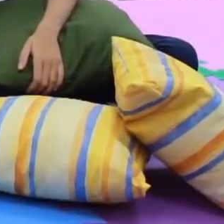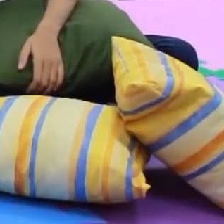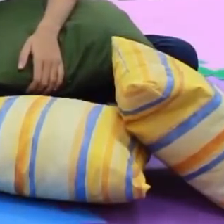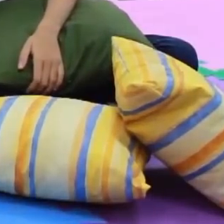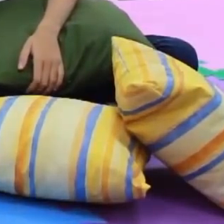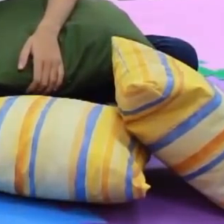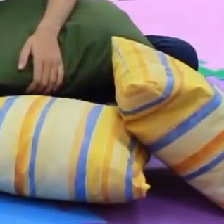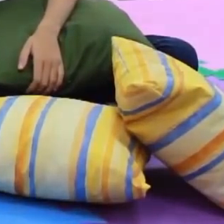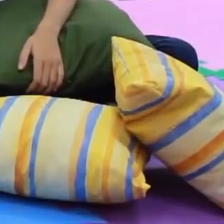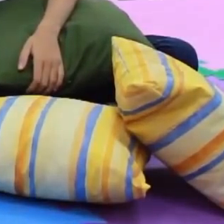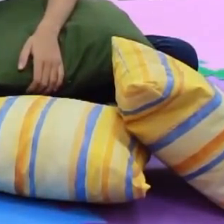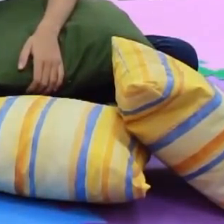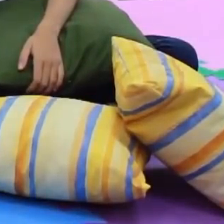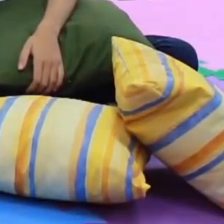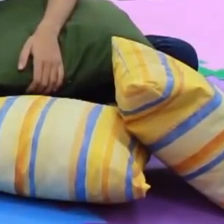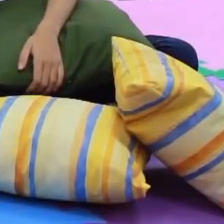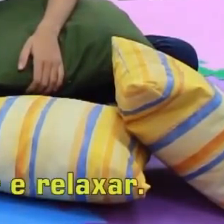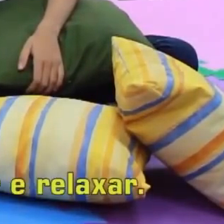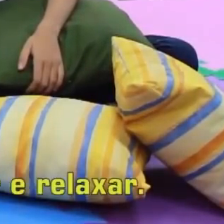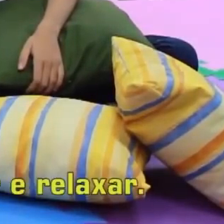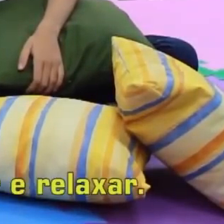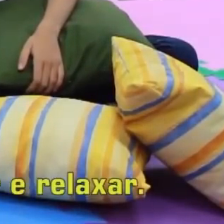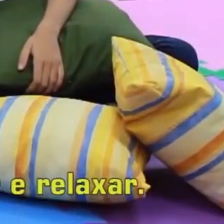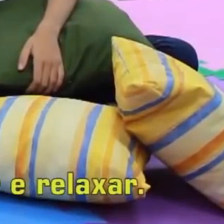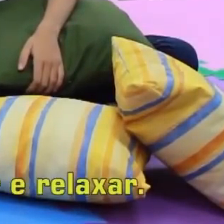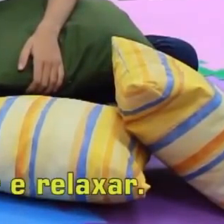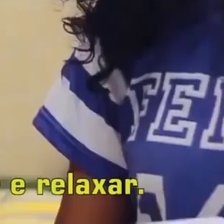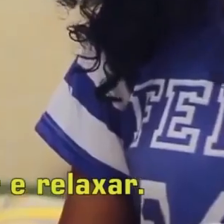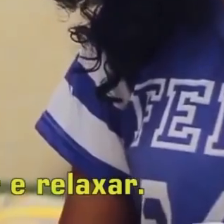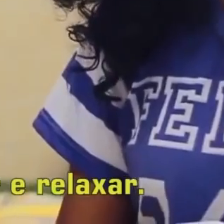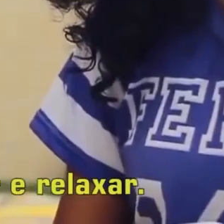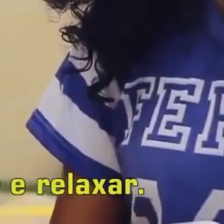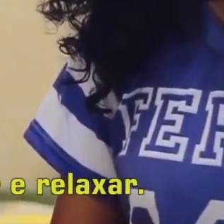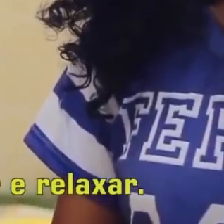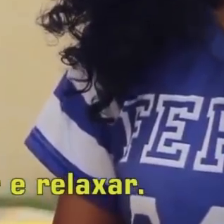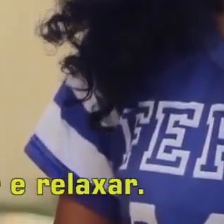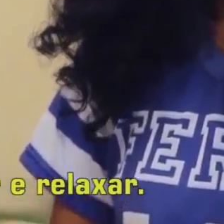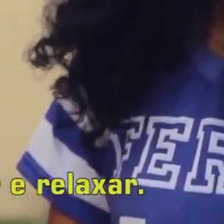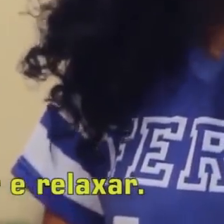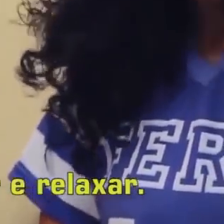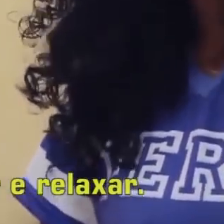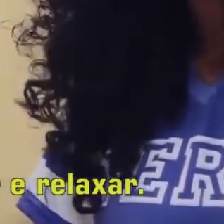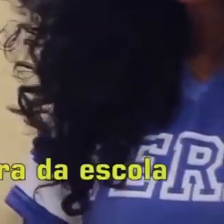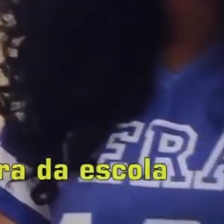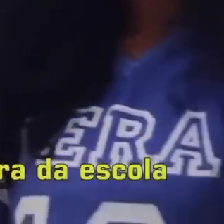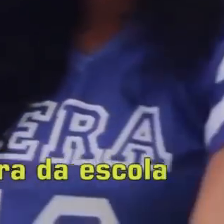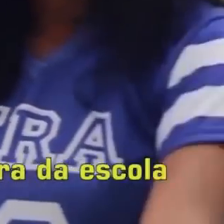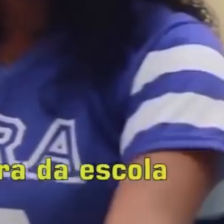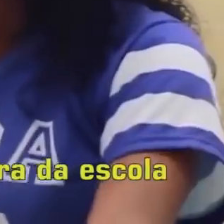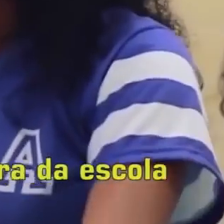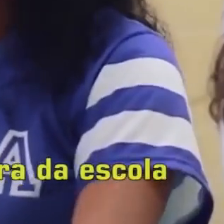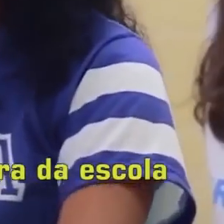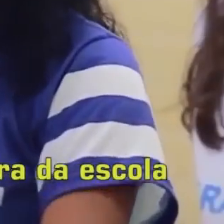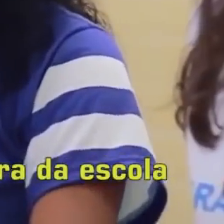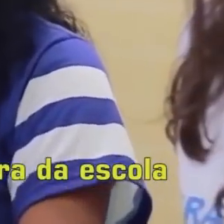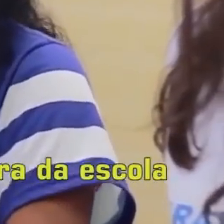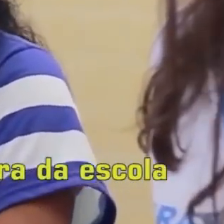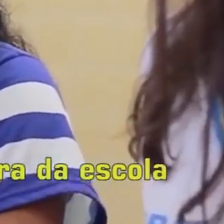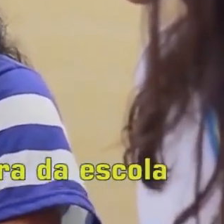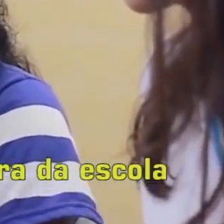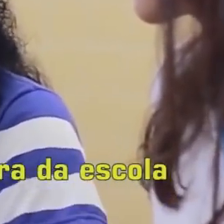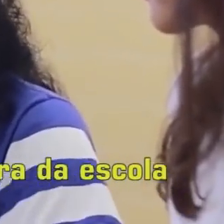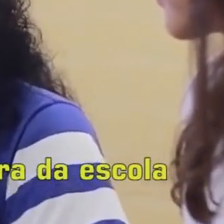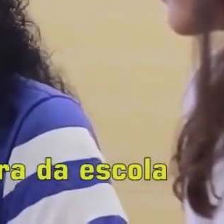next? The right to play. We all have the right to fun and to relax. Yeah, we have to fun, we have